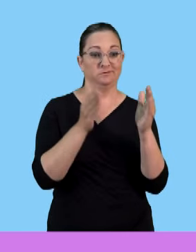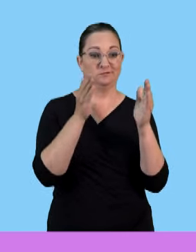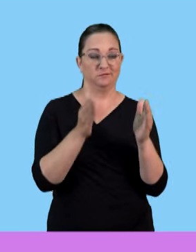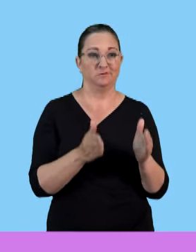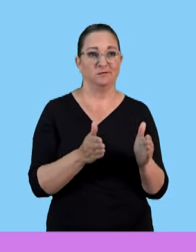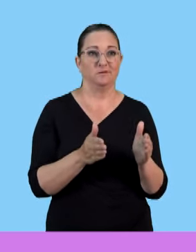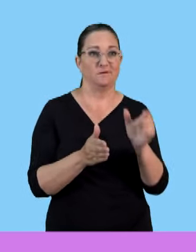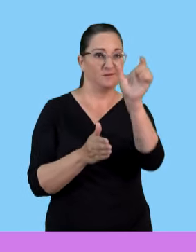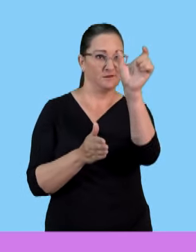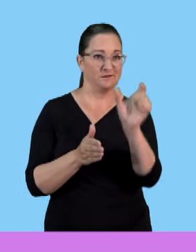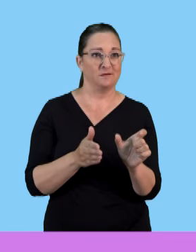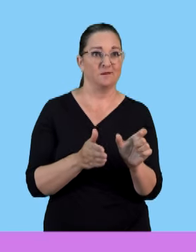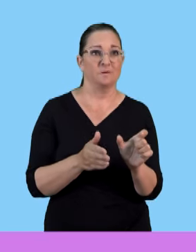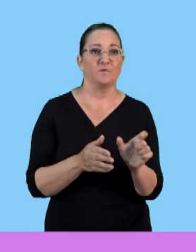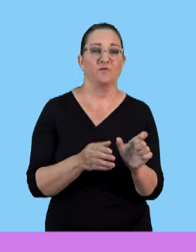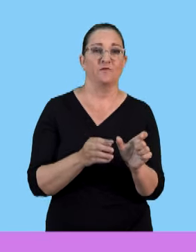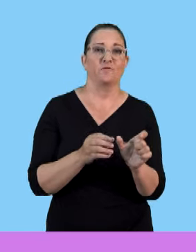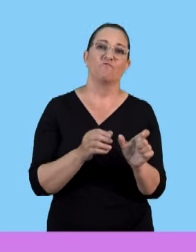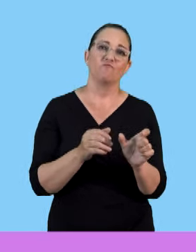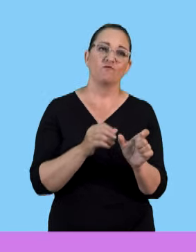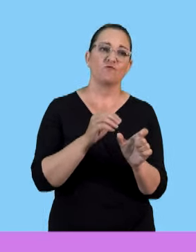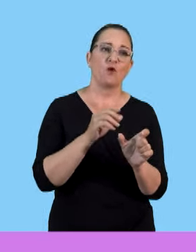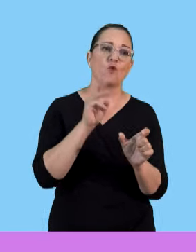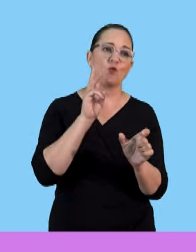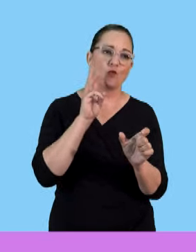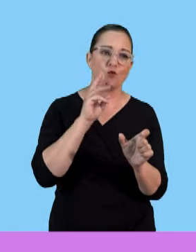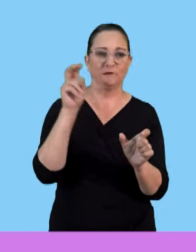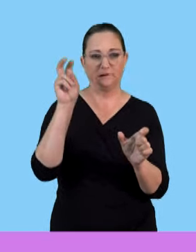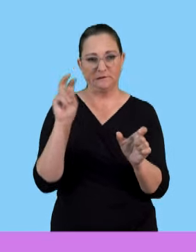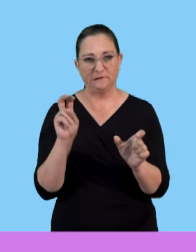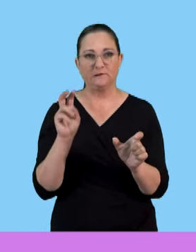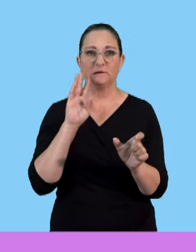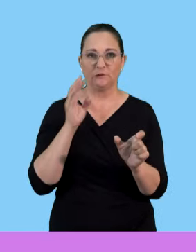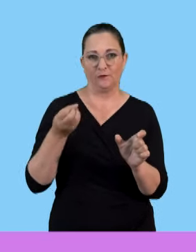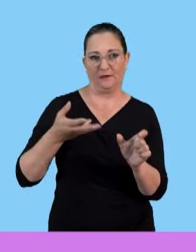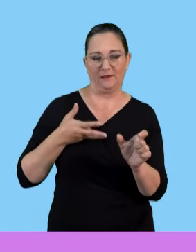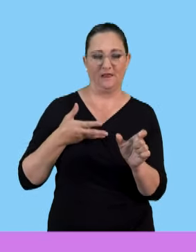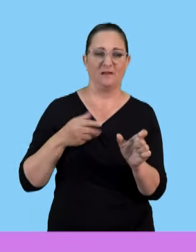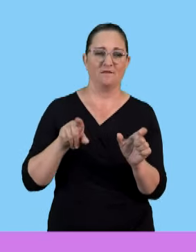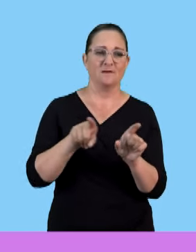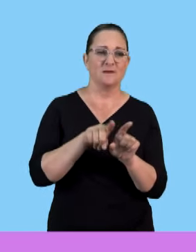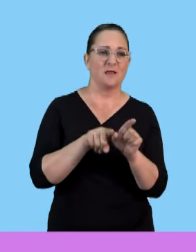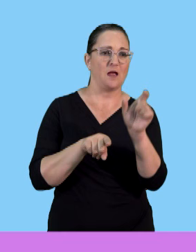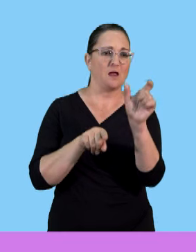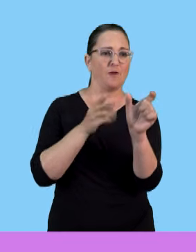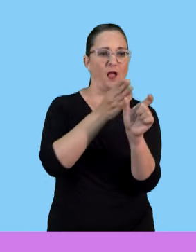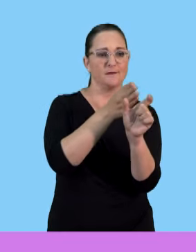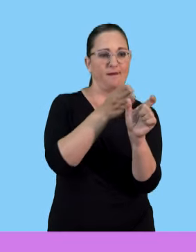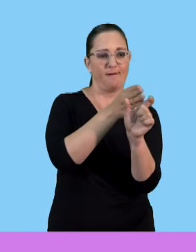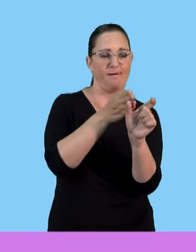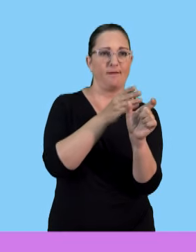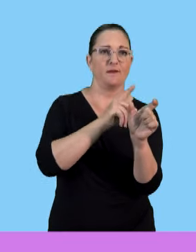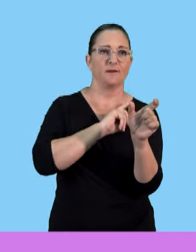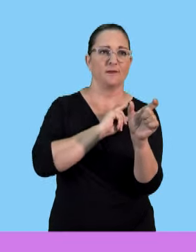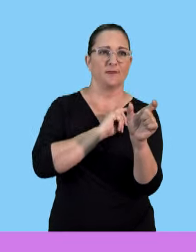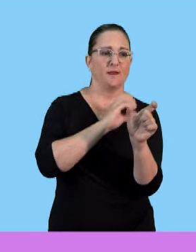now, remember I've said to you these tariffs, the water and the electricity tariff, will be given as a sliding scale or as an interval. So